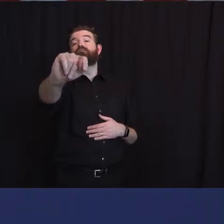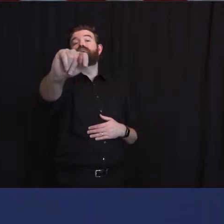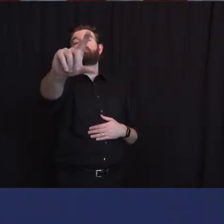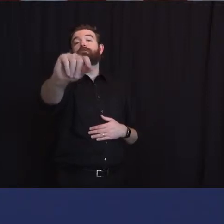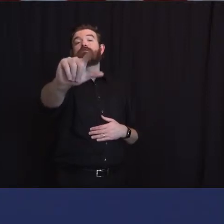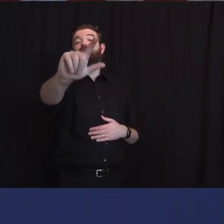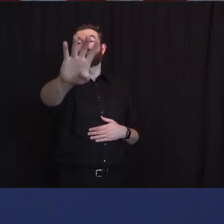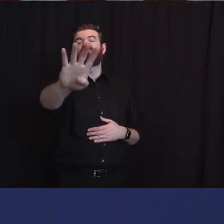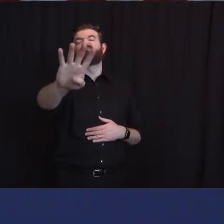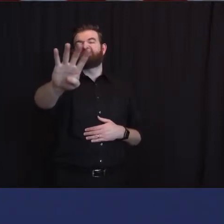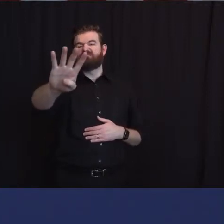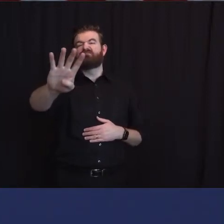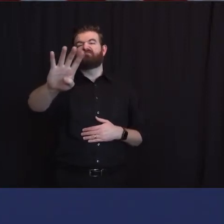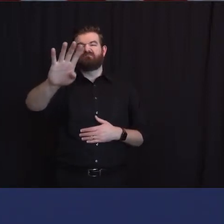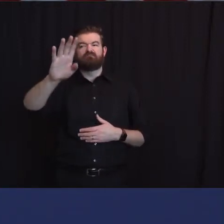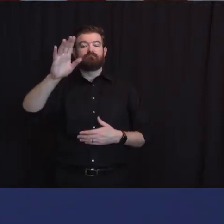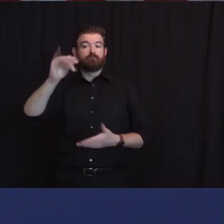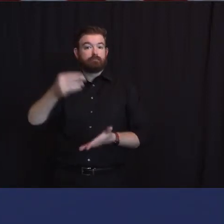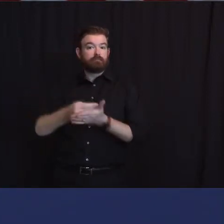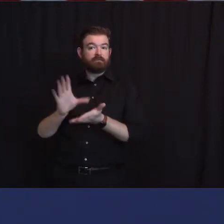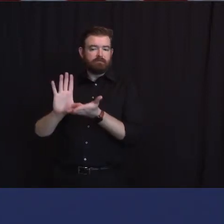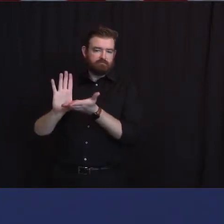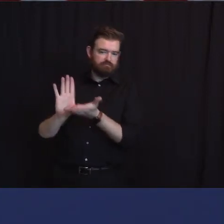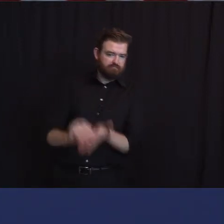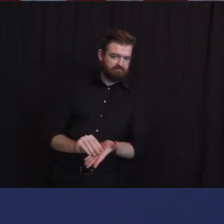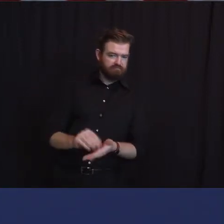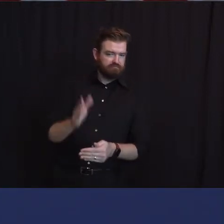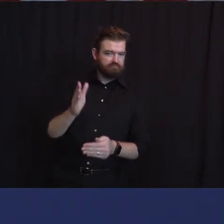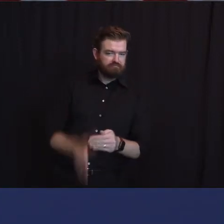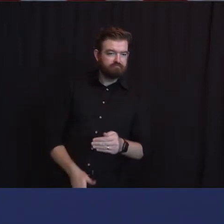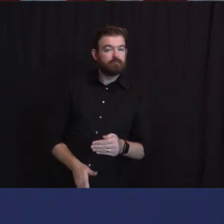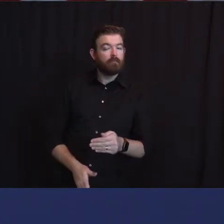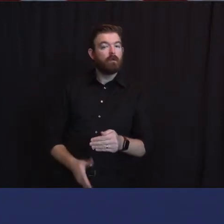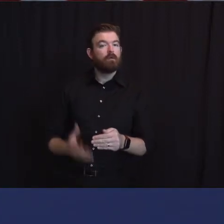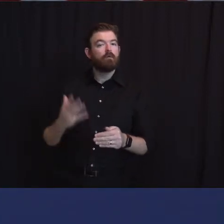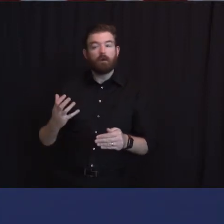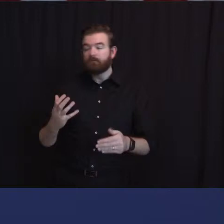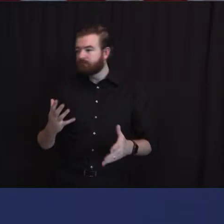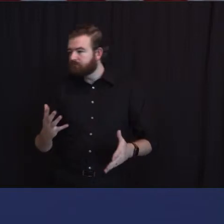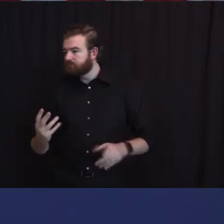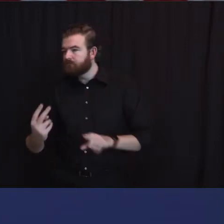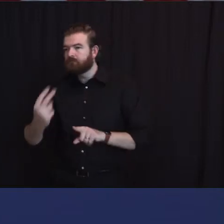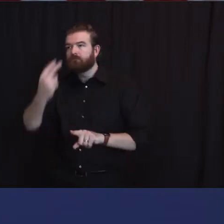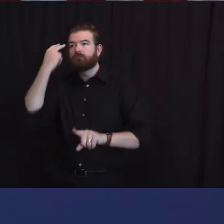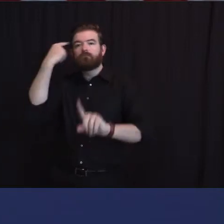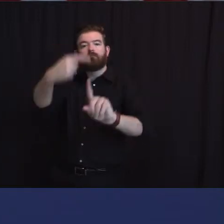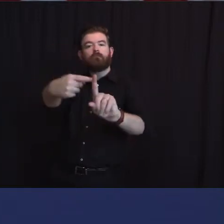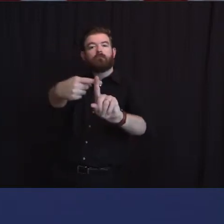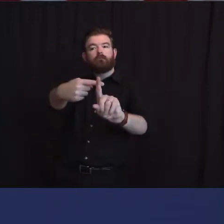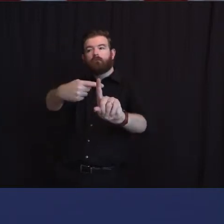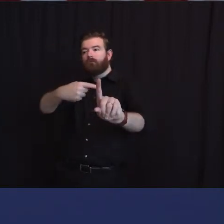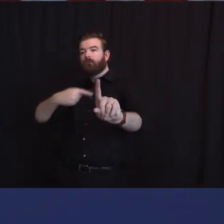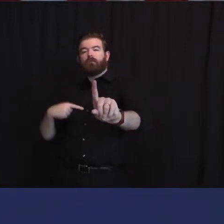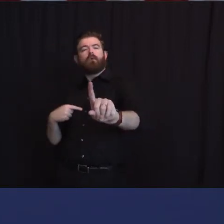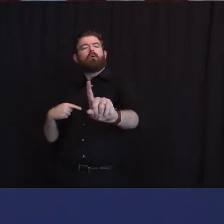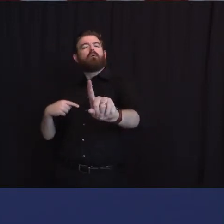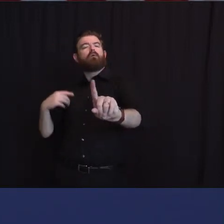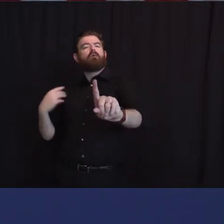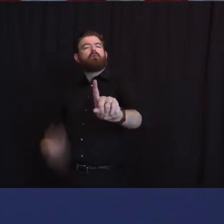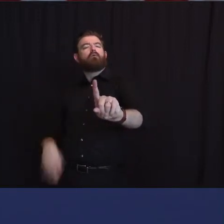and schools to address the academic, social, emotional, and mental health impacts of